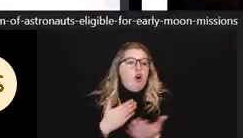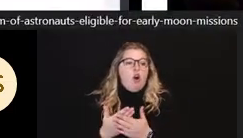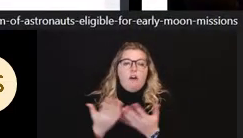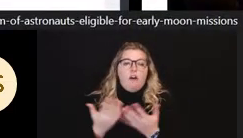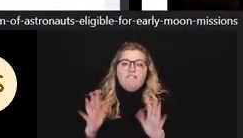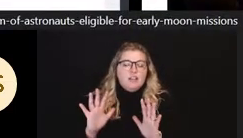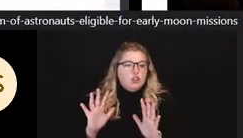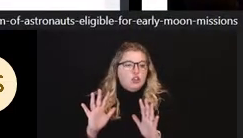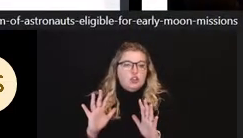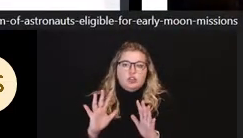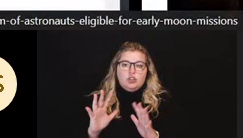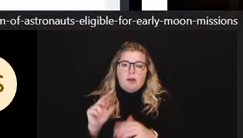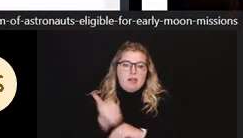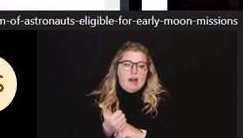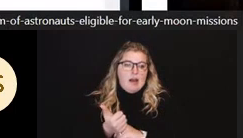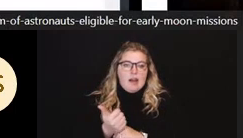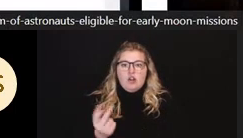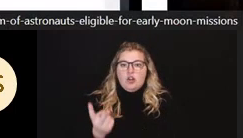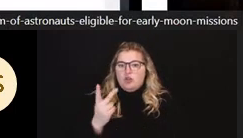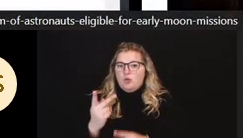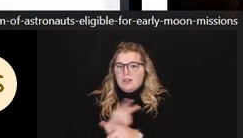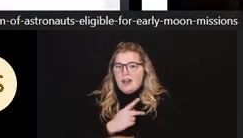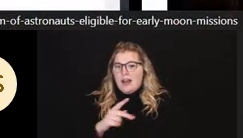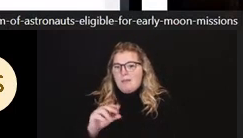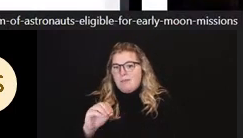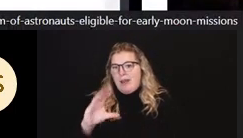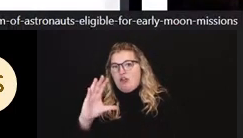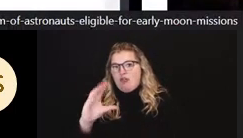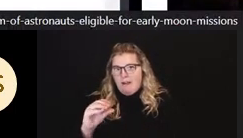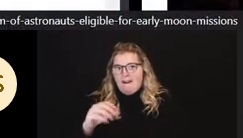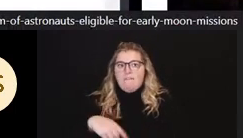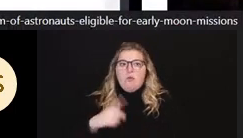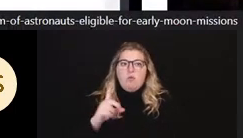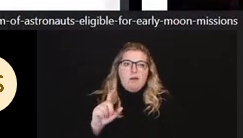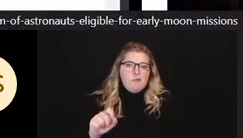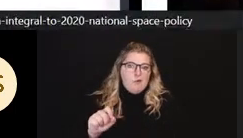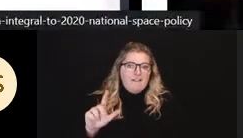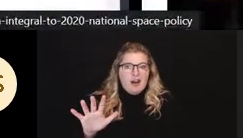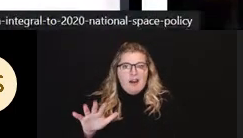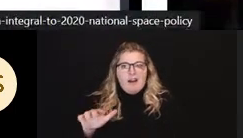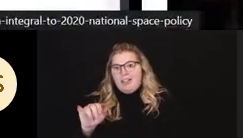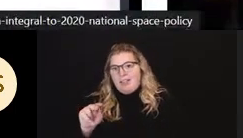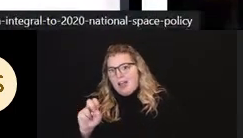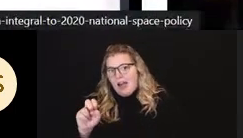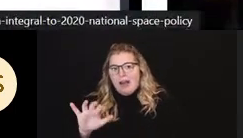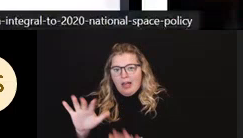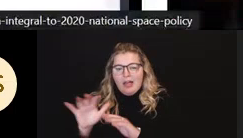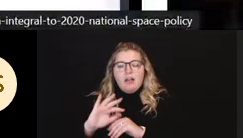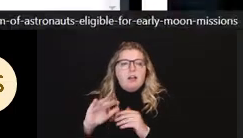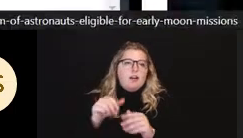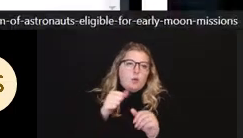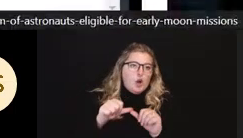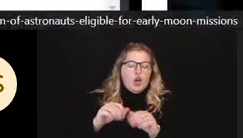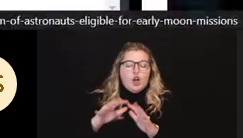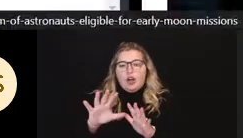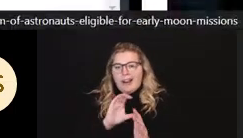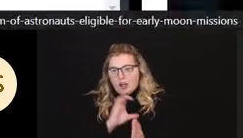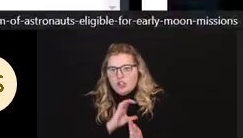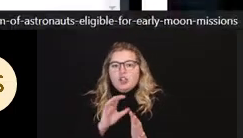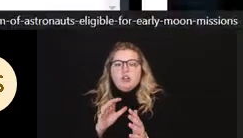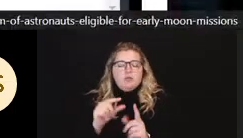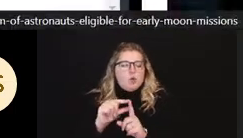the 2-time paragraph spacing, 1.5 line spacing, all of those, word and character spacing, all of them are applied